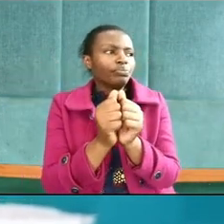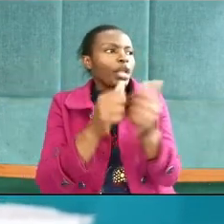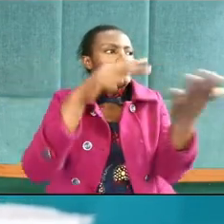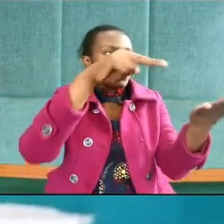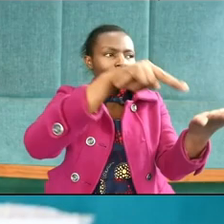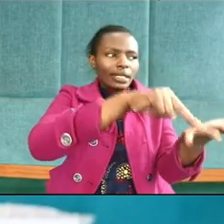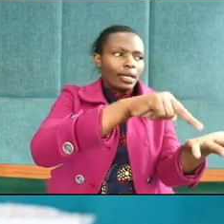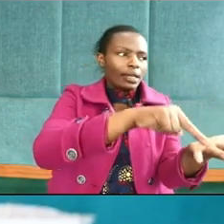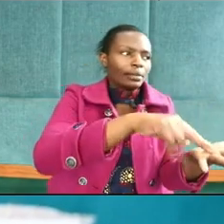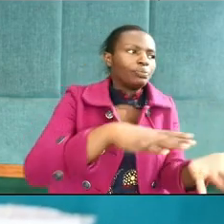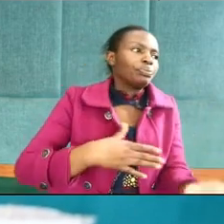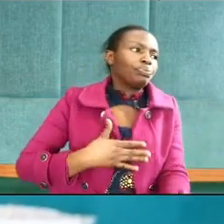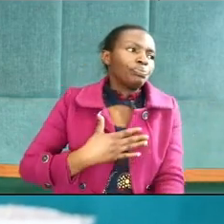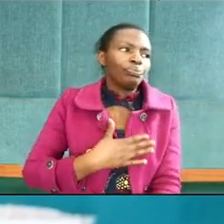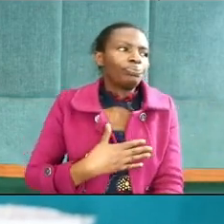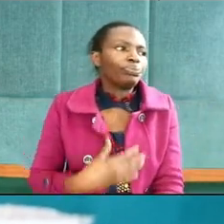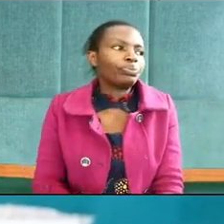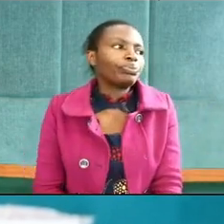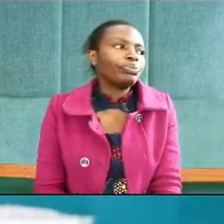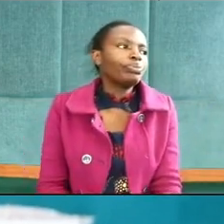I also want to remind us